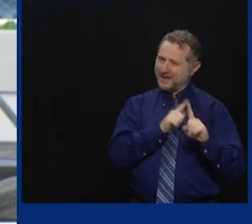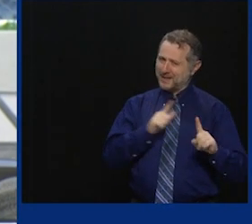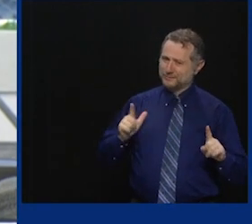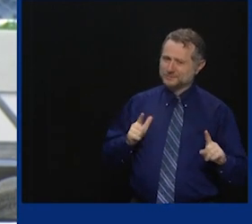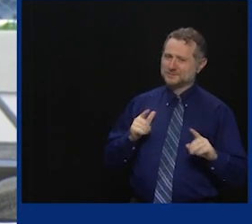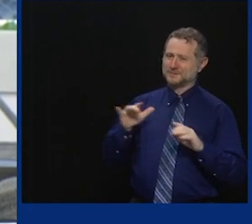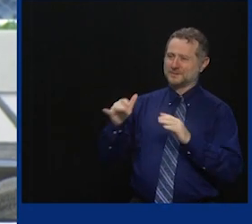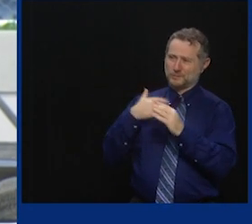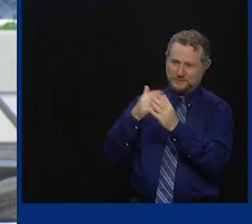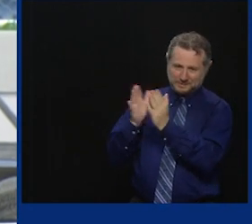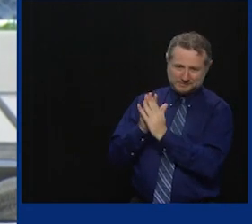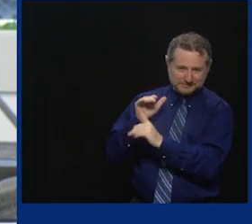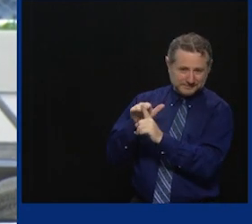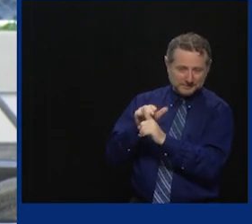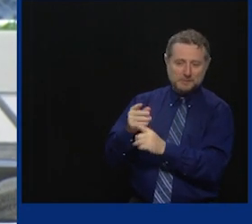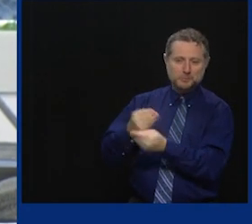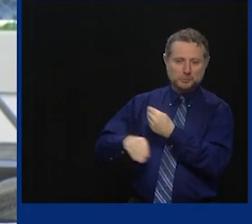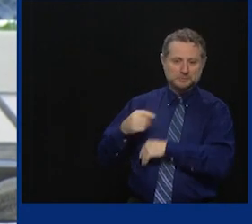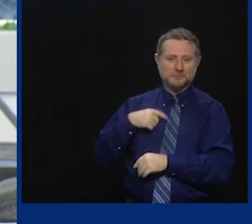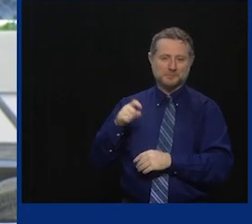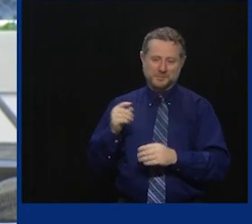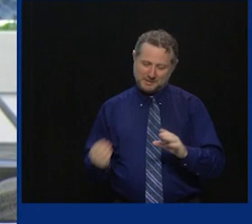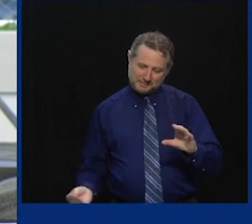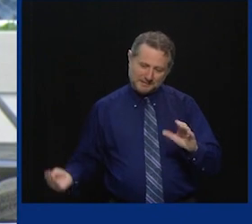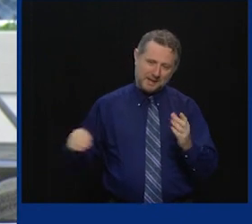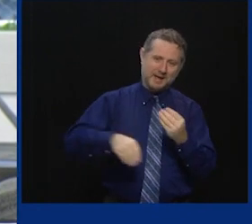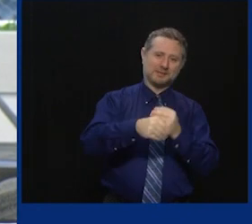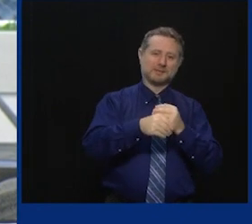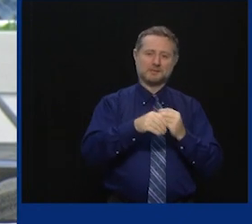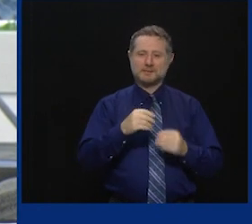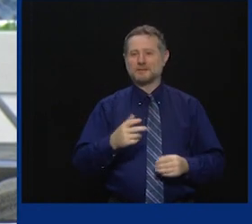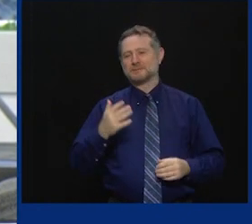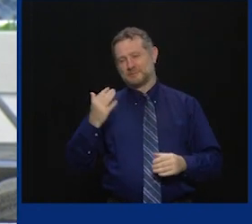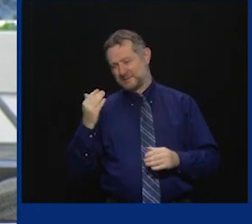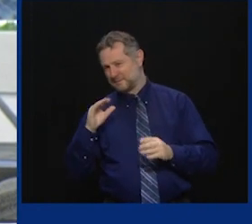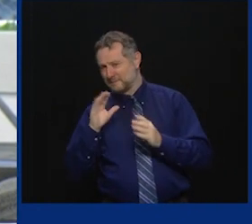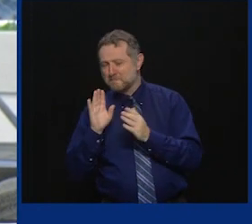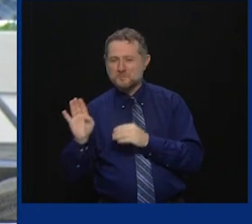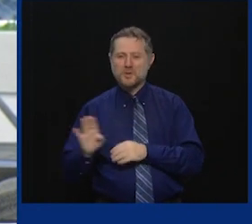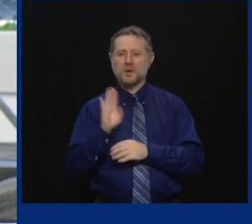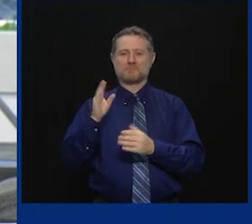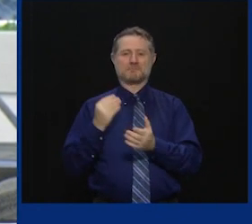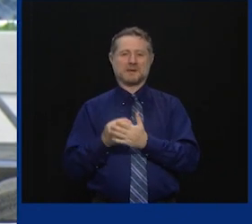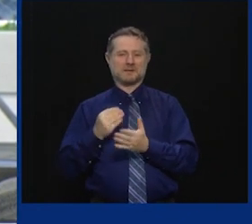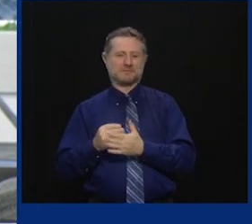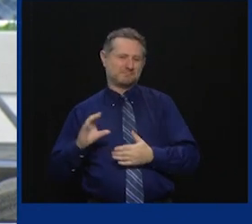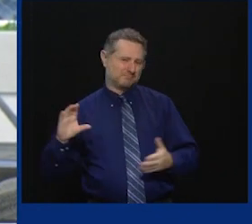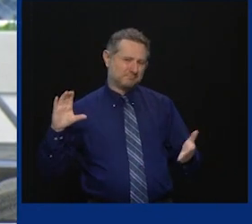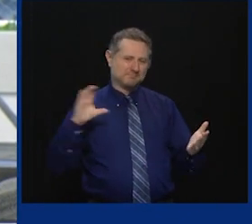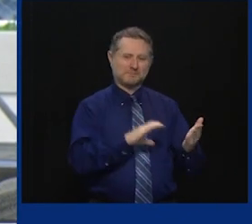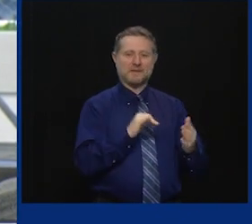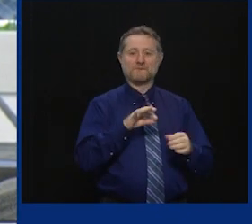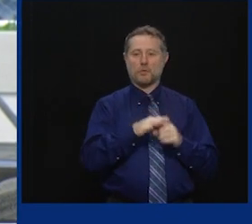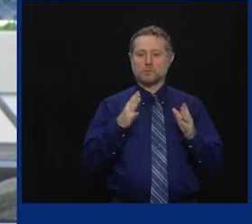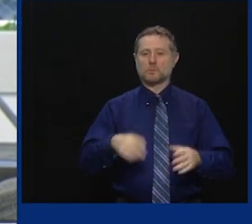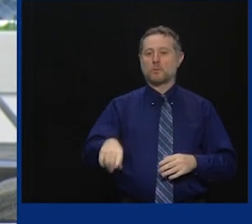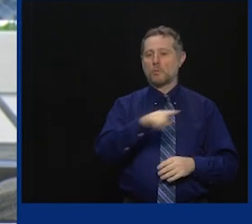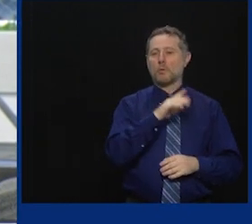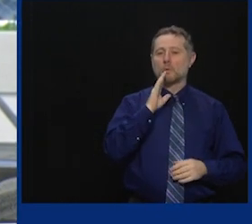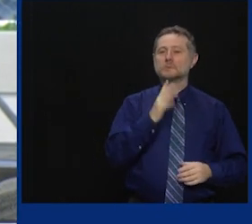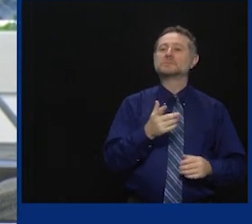budget to add another $1 billion on top of that. So the voters will be asked to approve $4